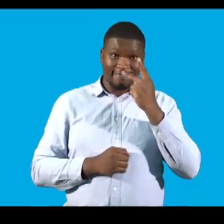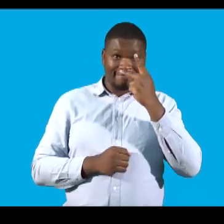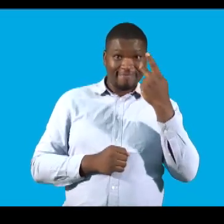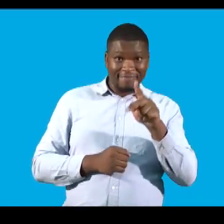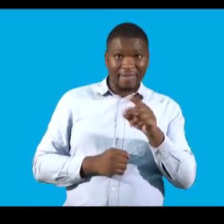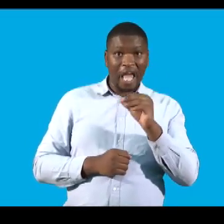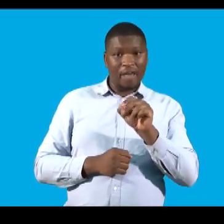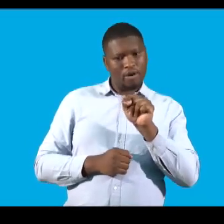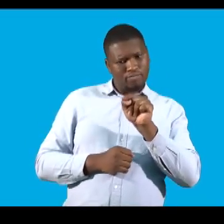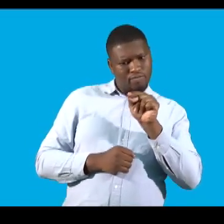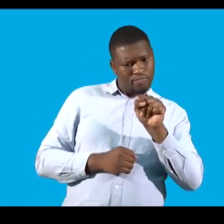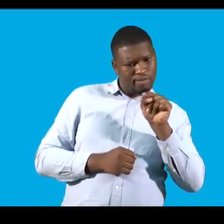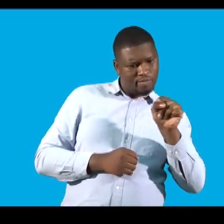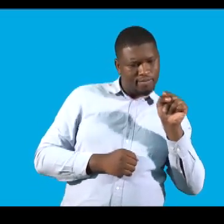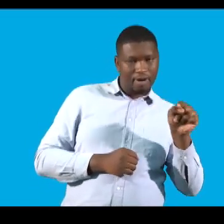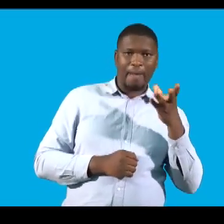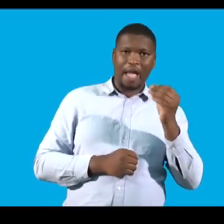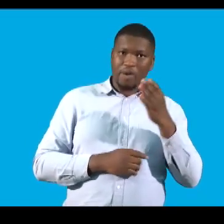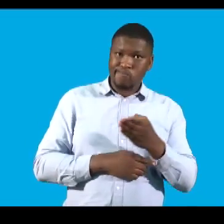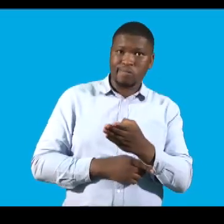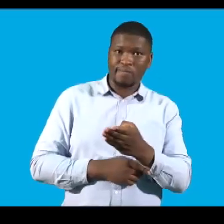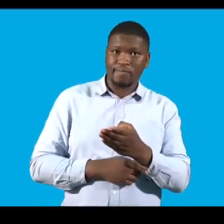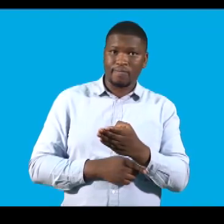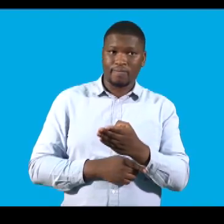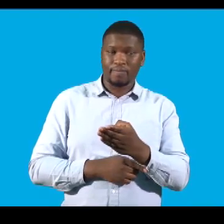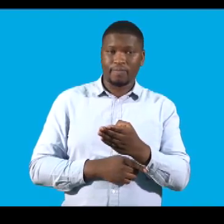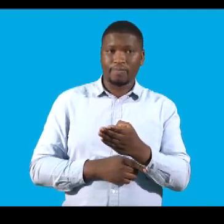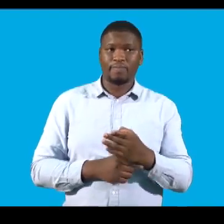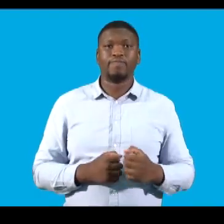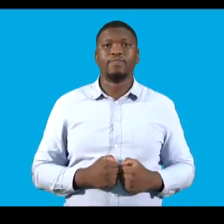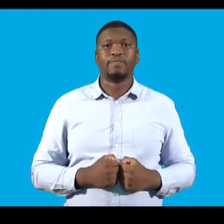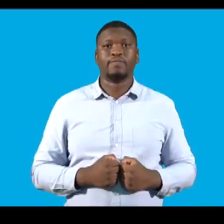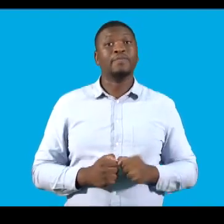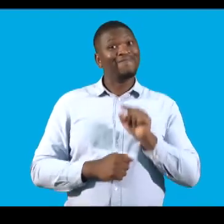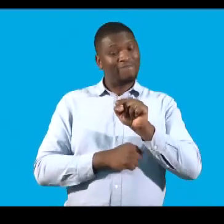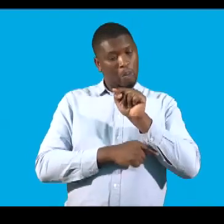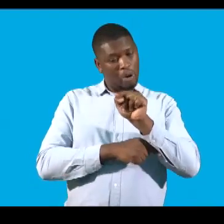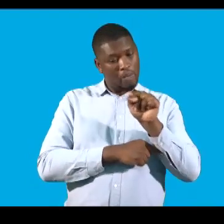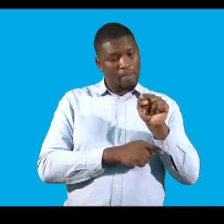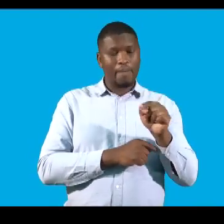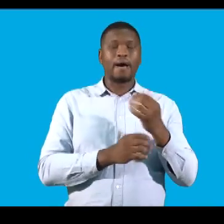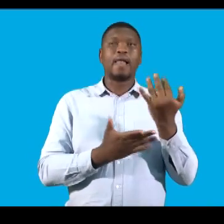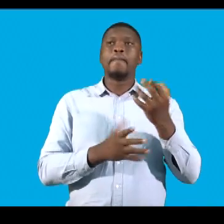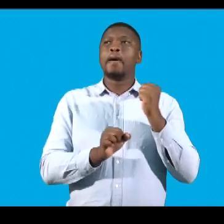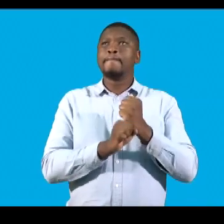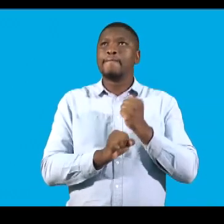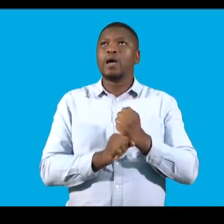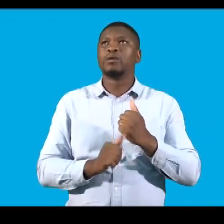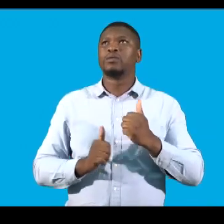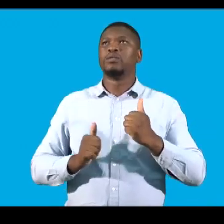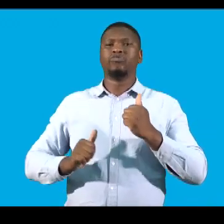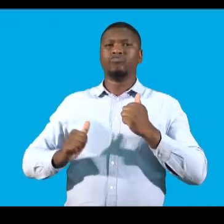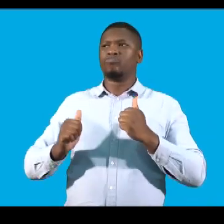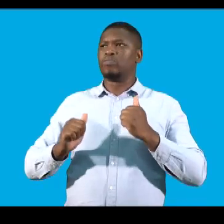the ellipsis specifically in the context of this line. The ellipsis creates a dramatic